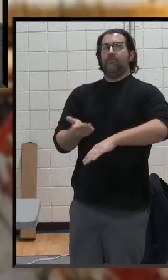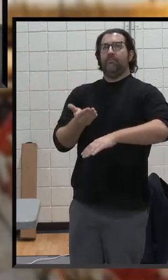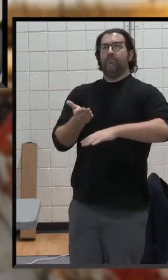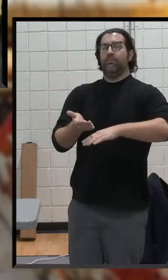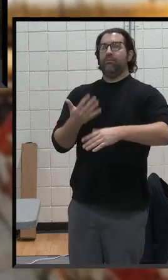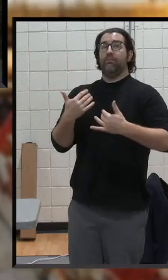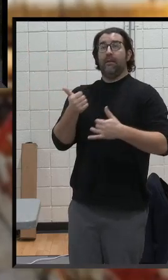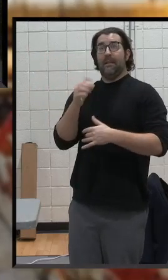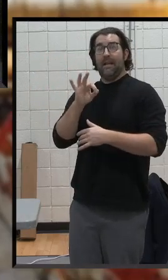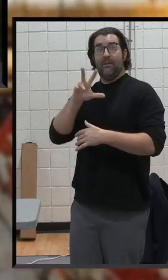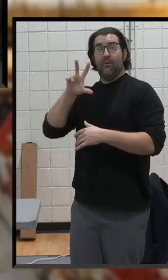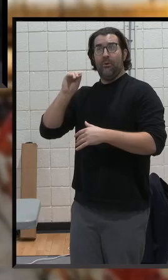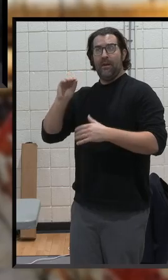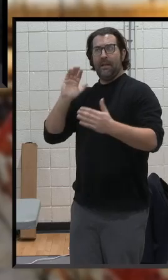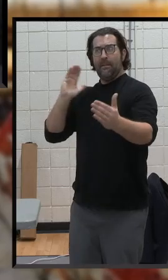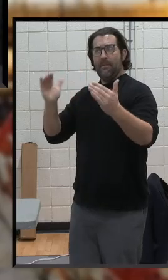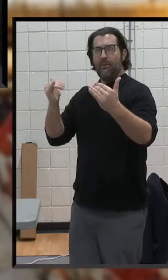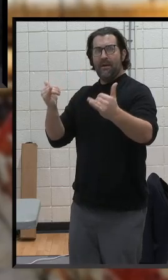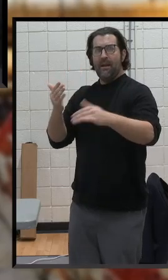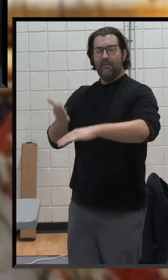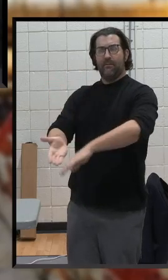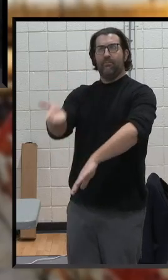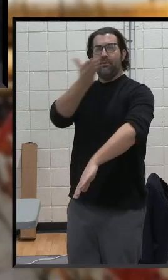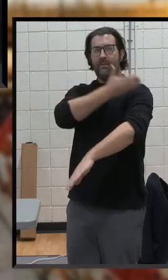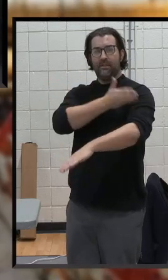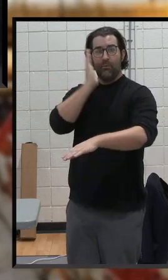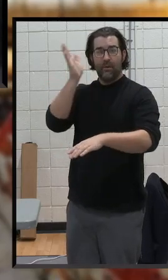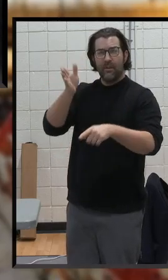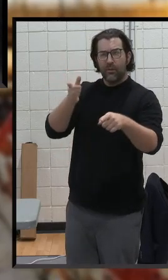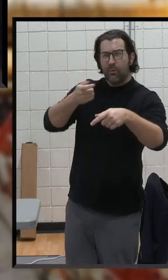1930. It'll be.